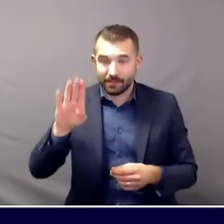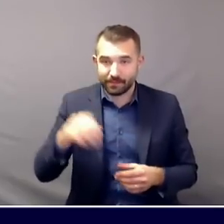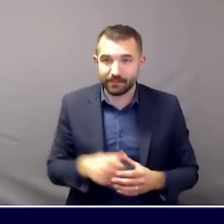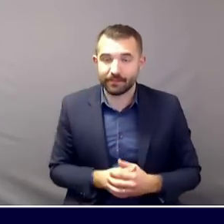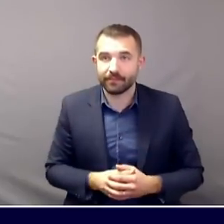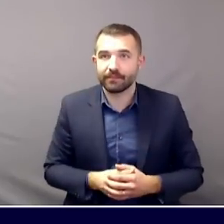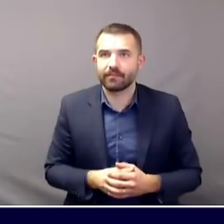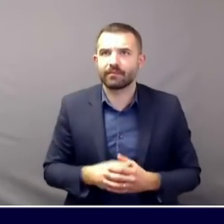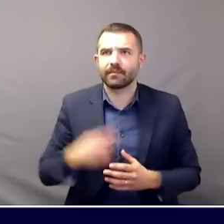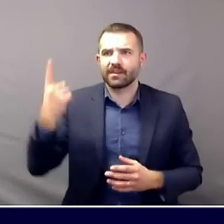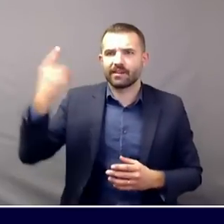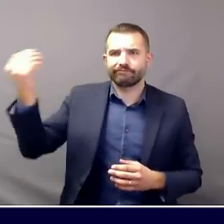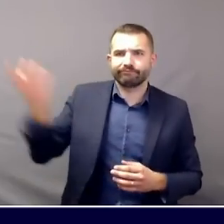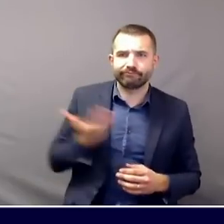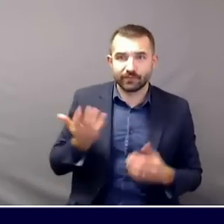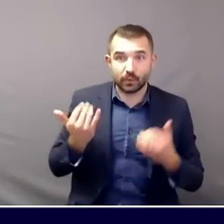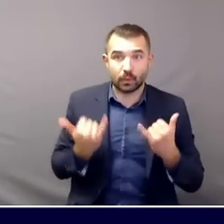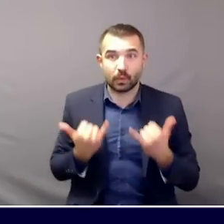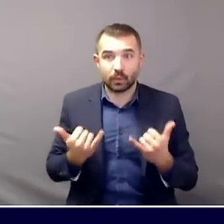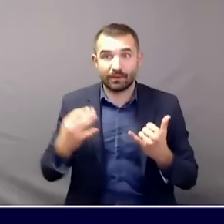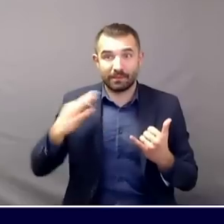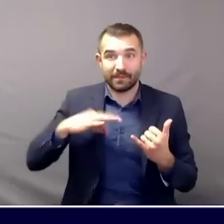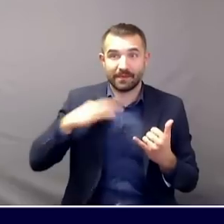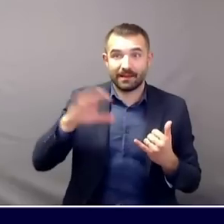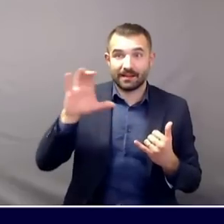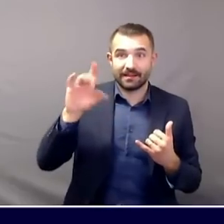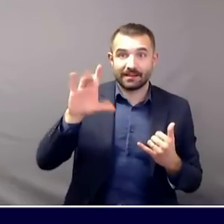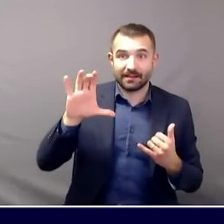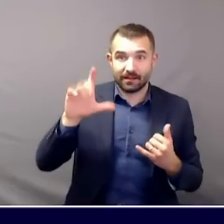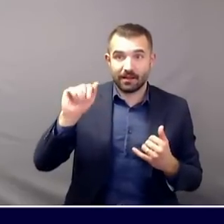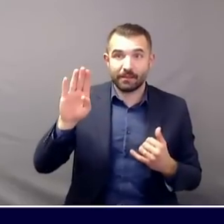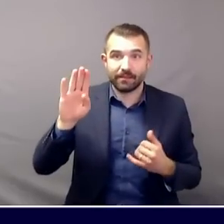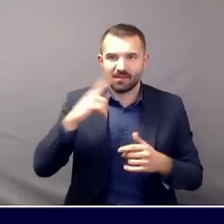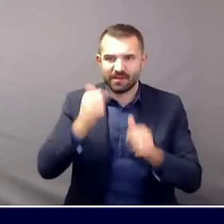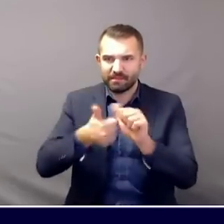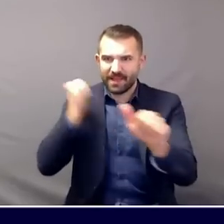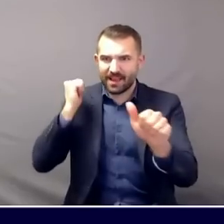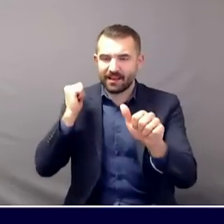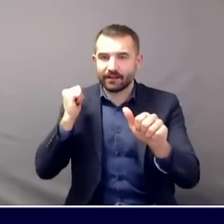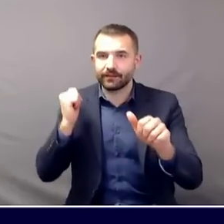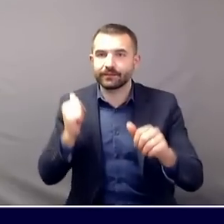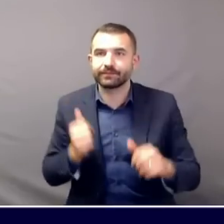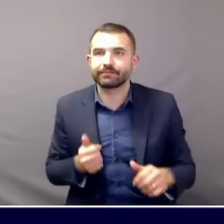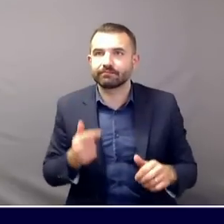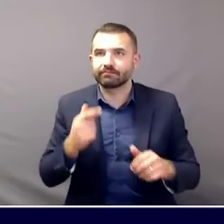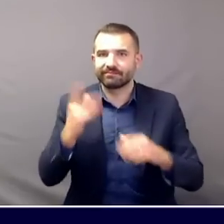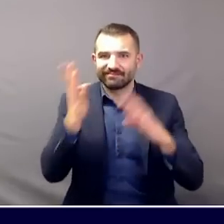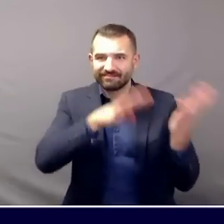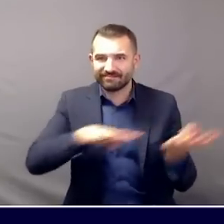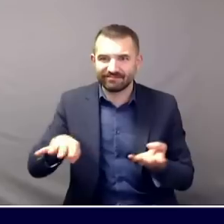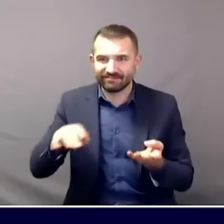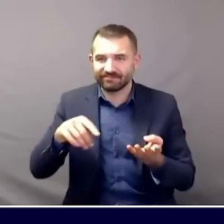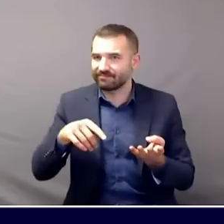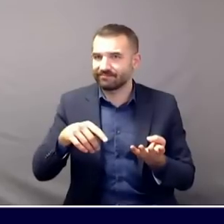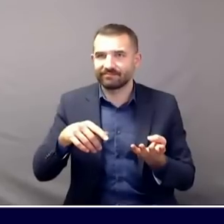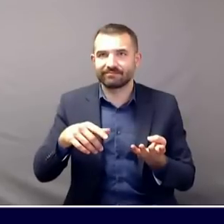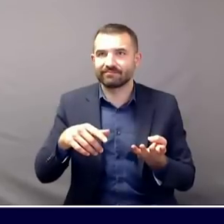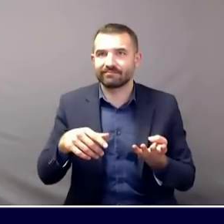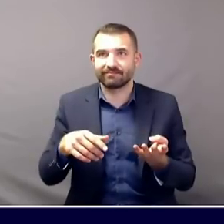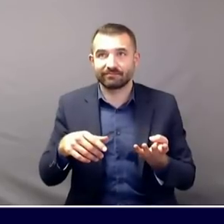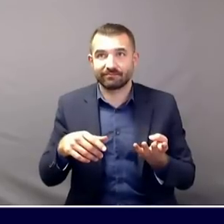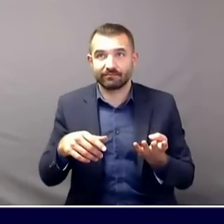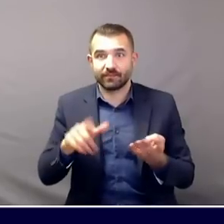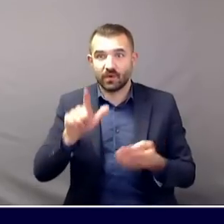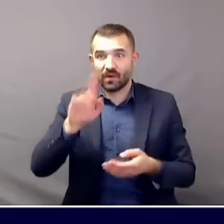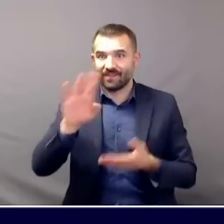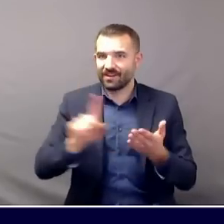tests and is now taking 3 to 5 days to get results. One, is that true? And if so, how useful